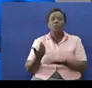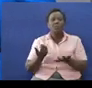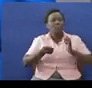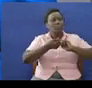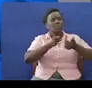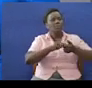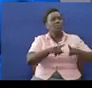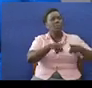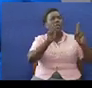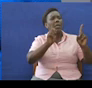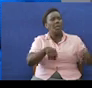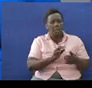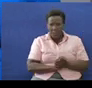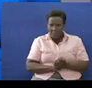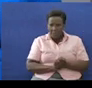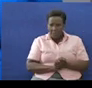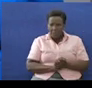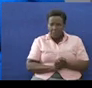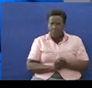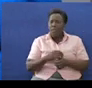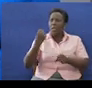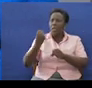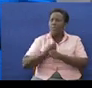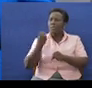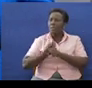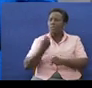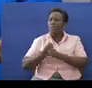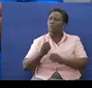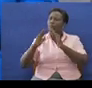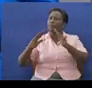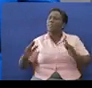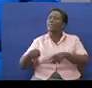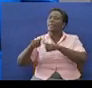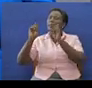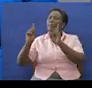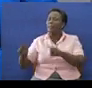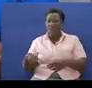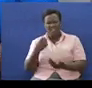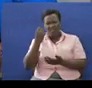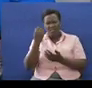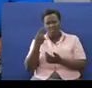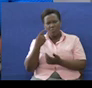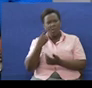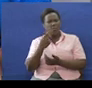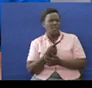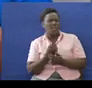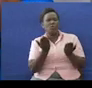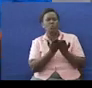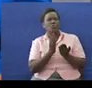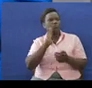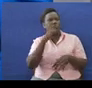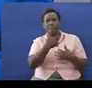them dropping. Why? Because there are a lot of problems facing them. They need to go and do this and this. So we